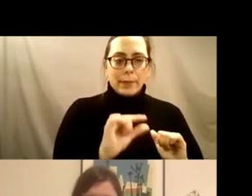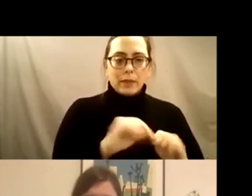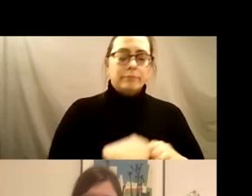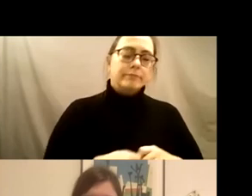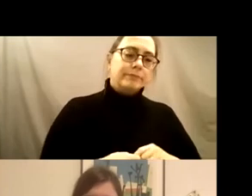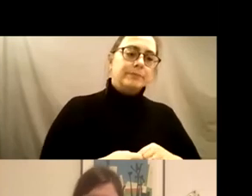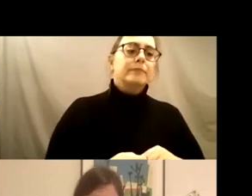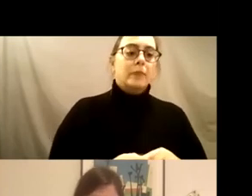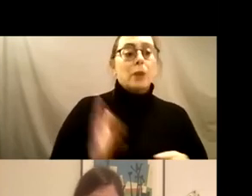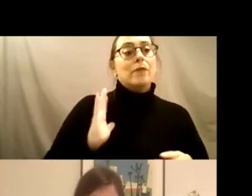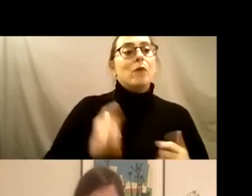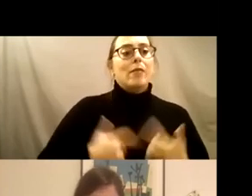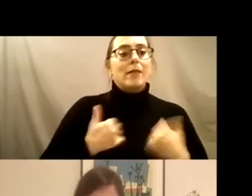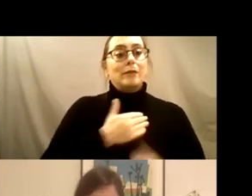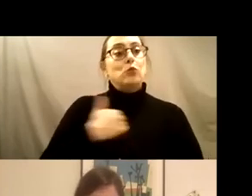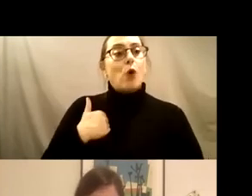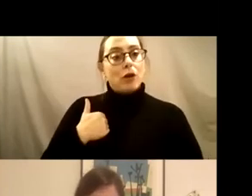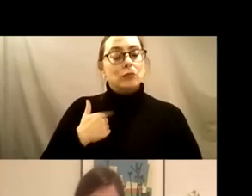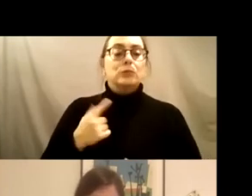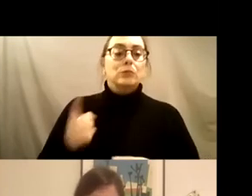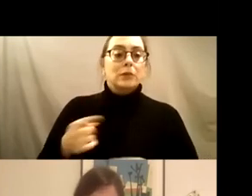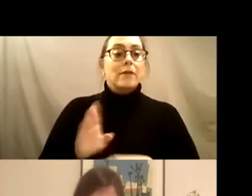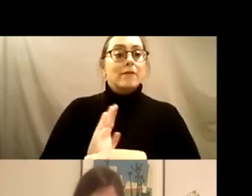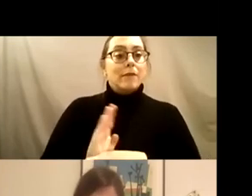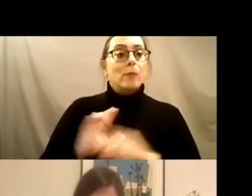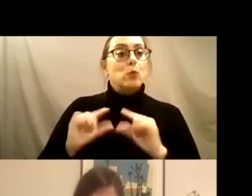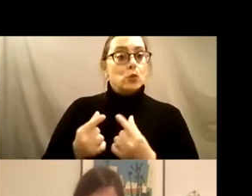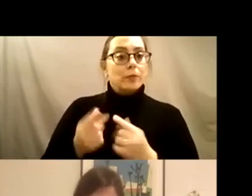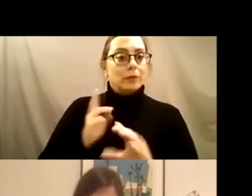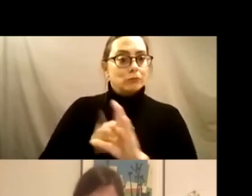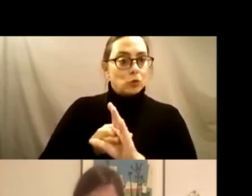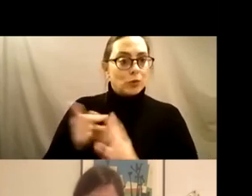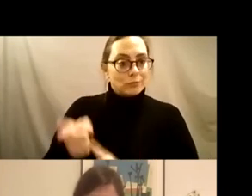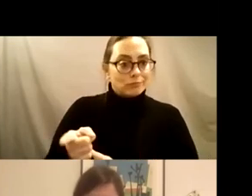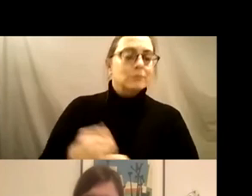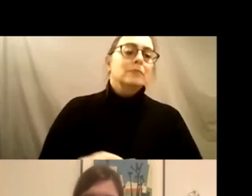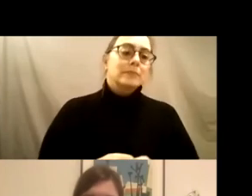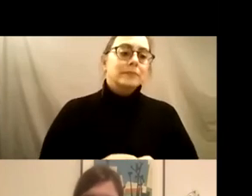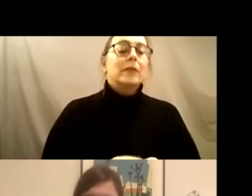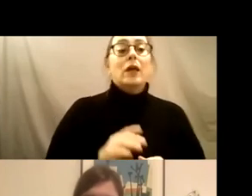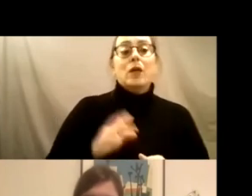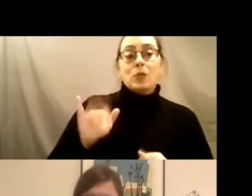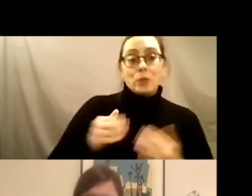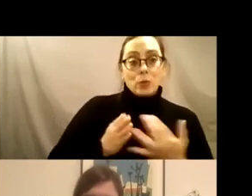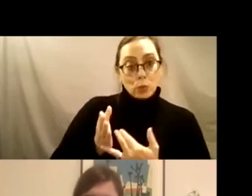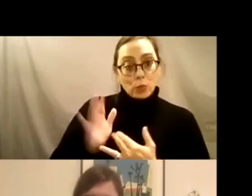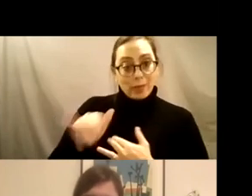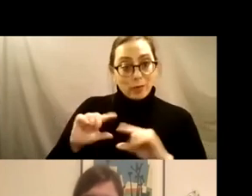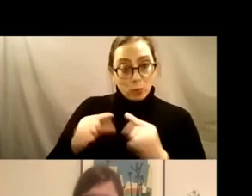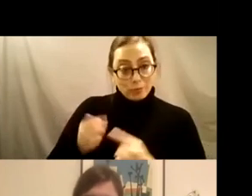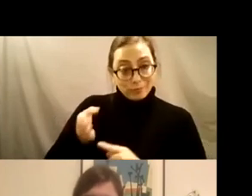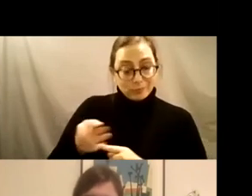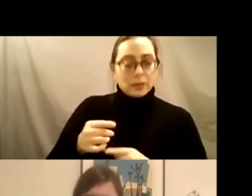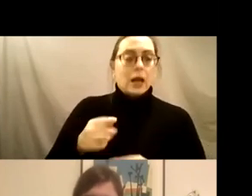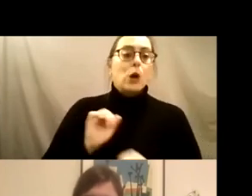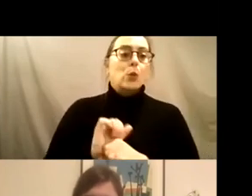And I used to live in Toronto, and so there was a film group that I was connected with there. And through that group, I worked